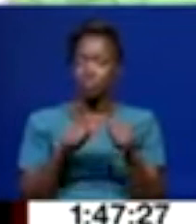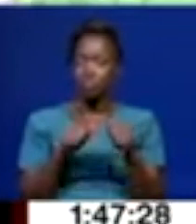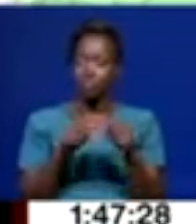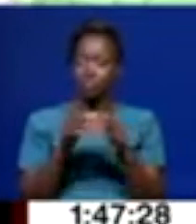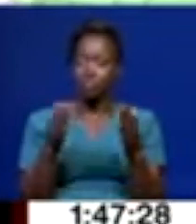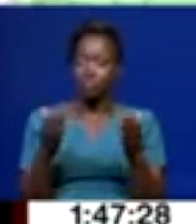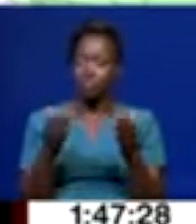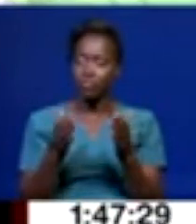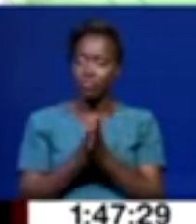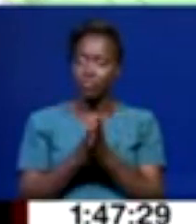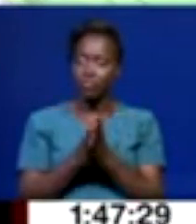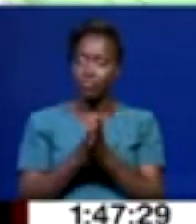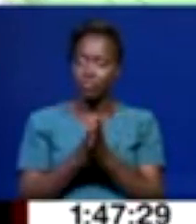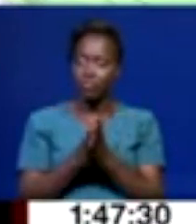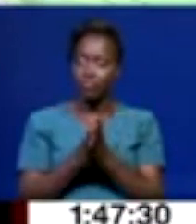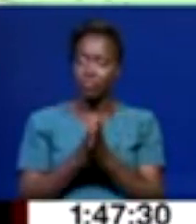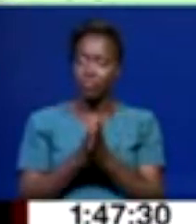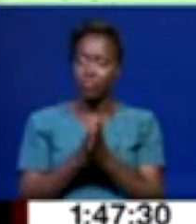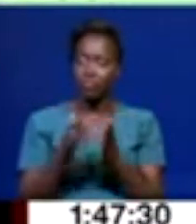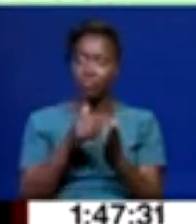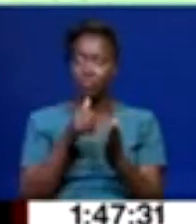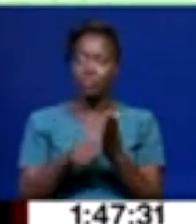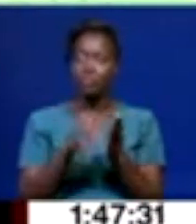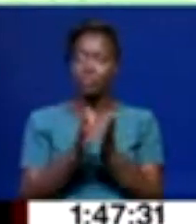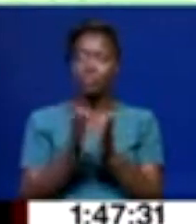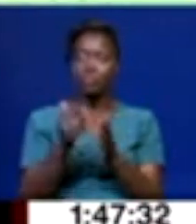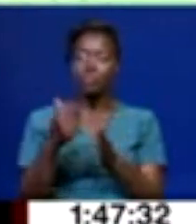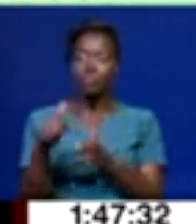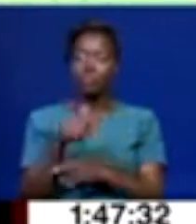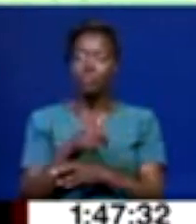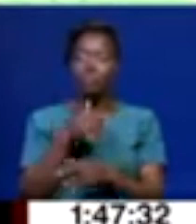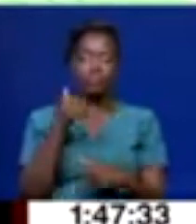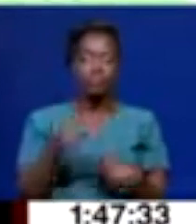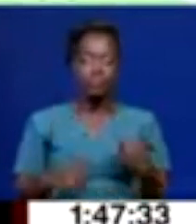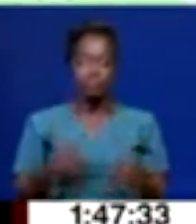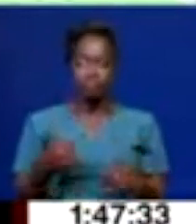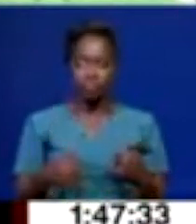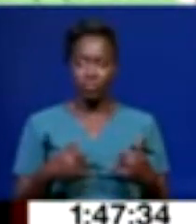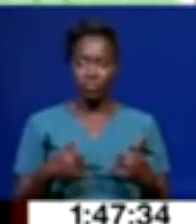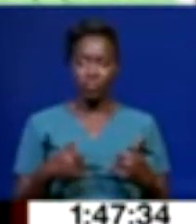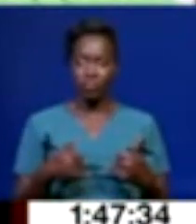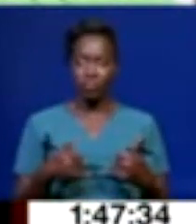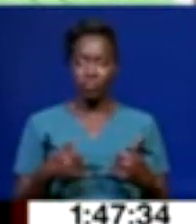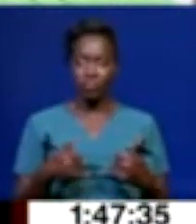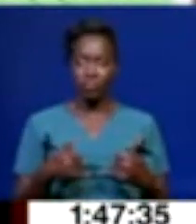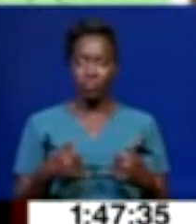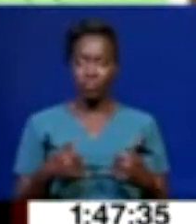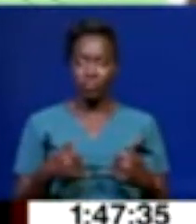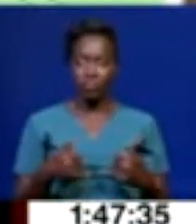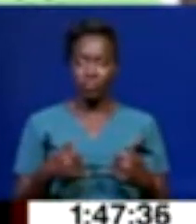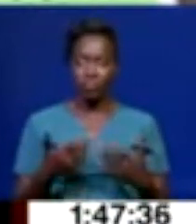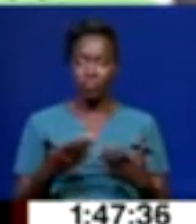large lactose intolerant community within us who are not enjoying the luxuries of treats like ice